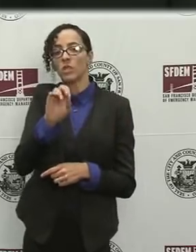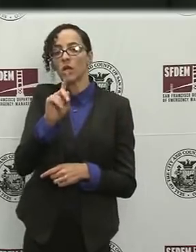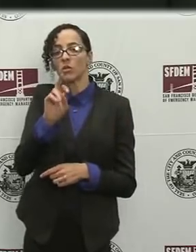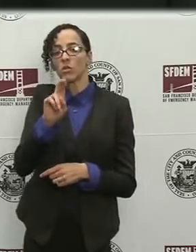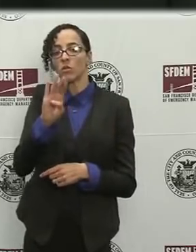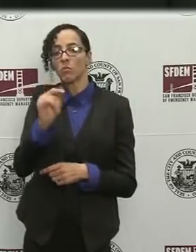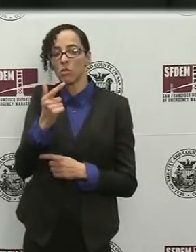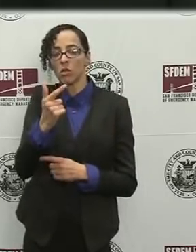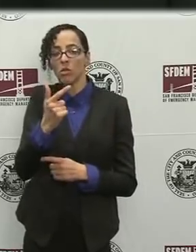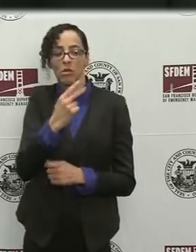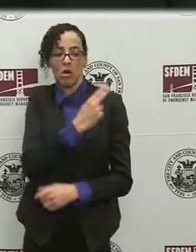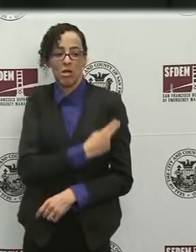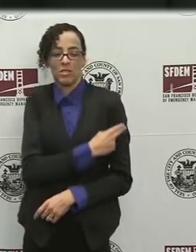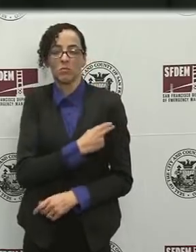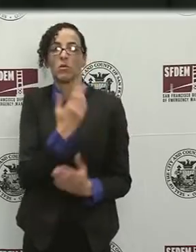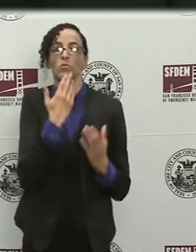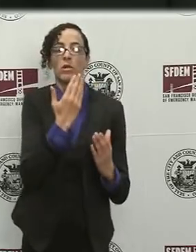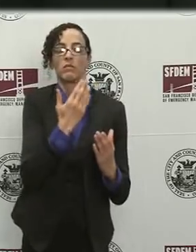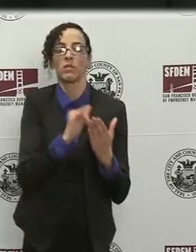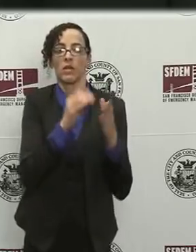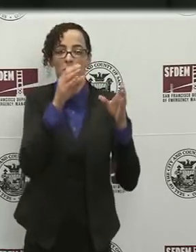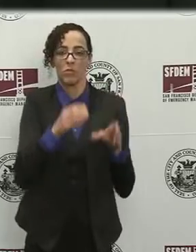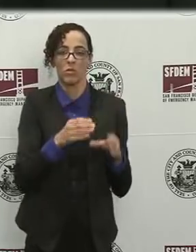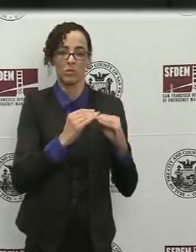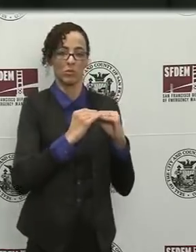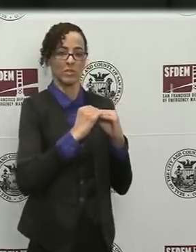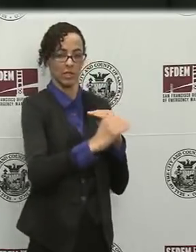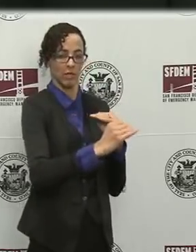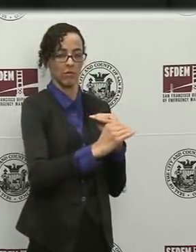quarantine at Laguna Honda Hospital.